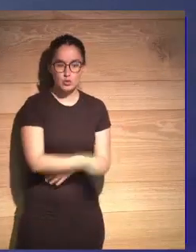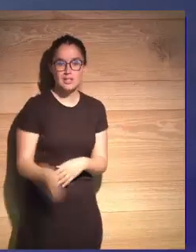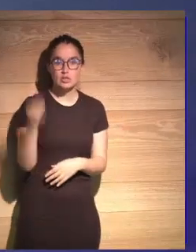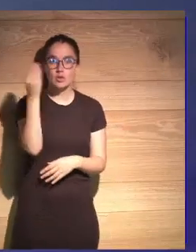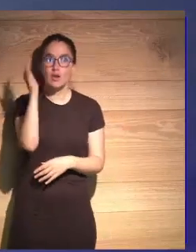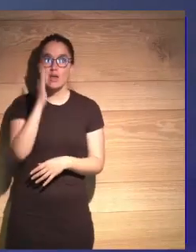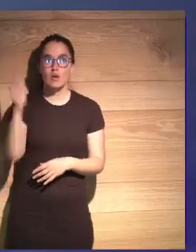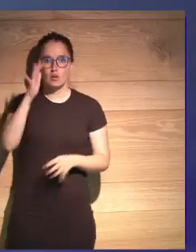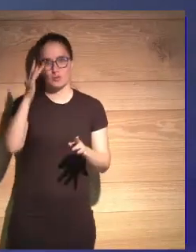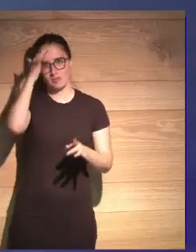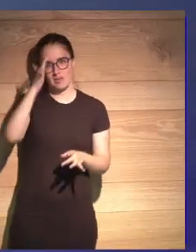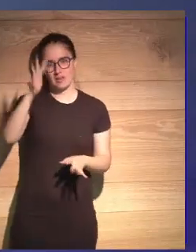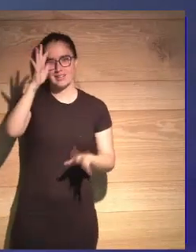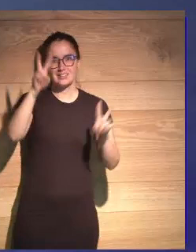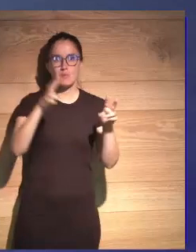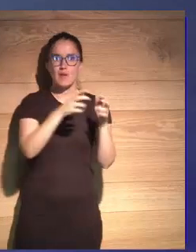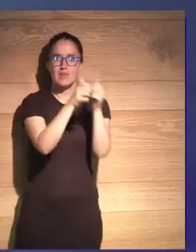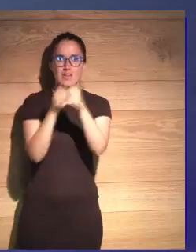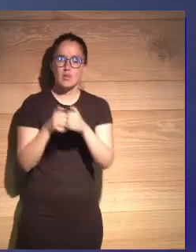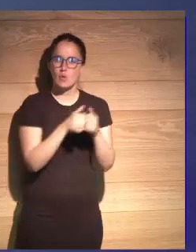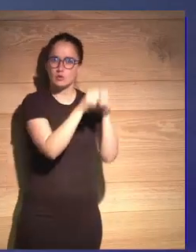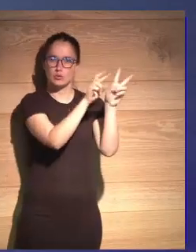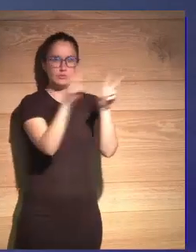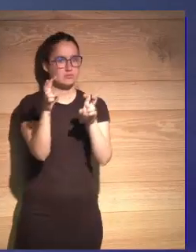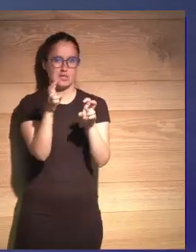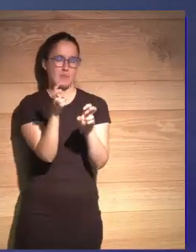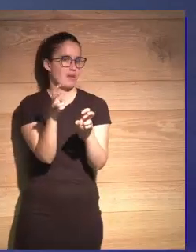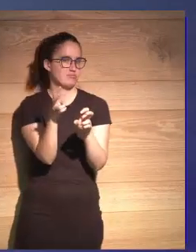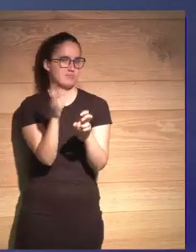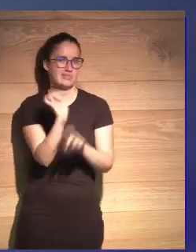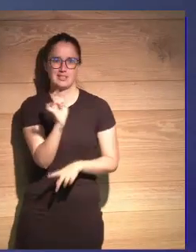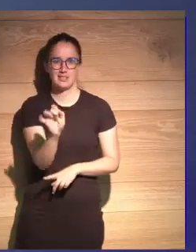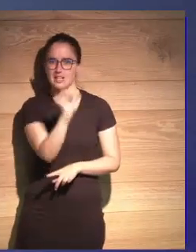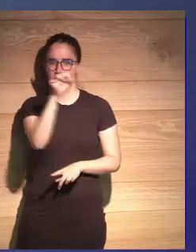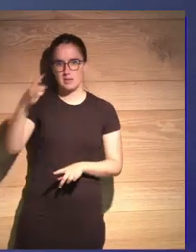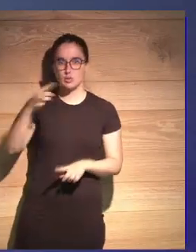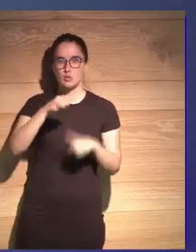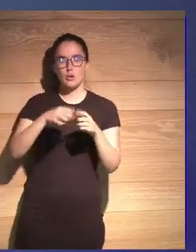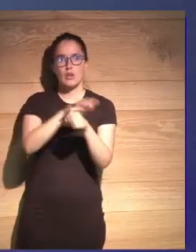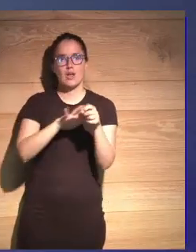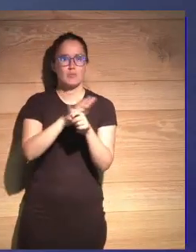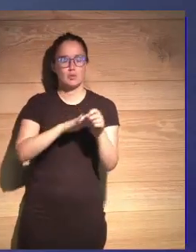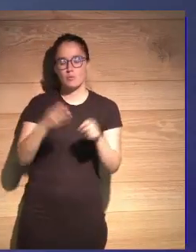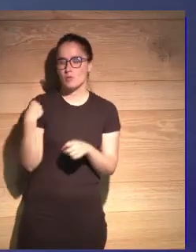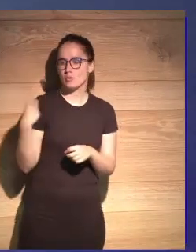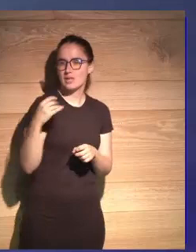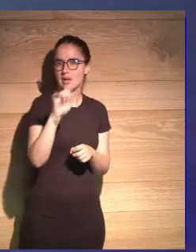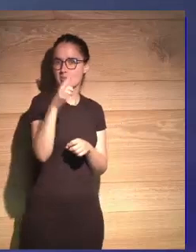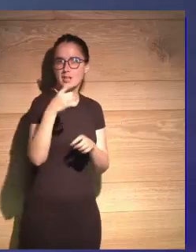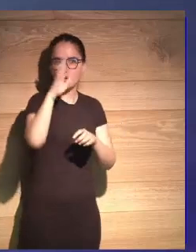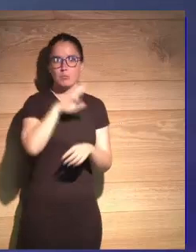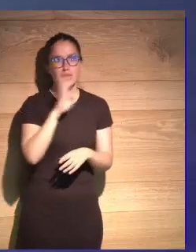in contact with parents, children and teenagers, and as you can imagine, video games are